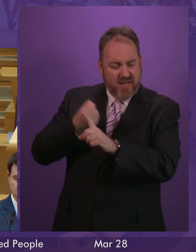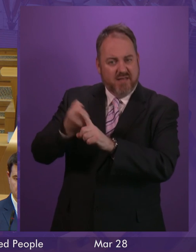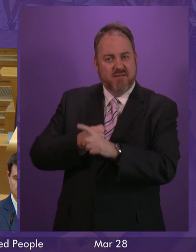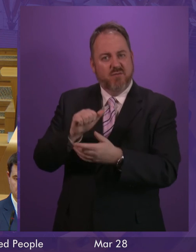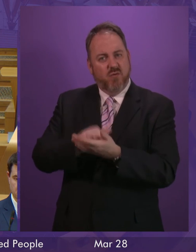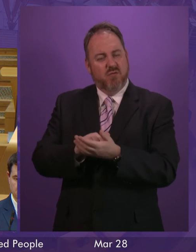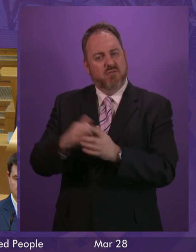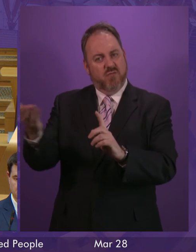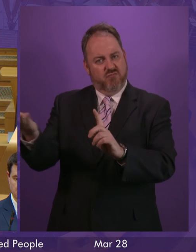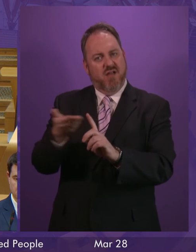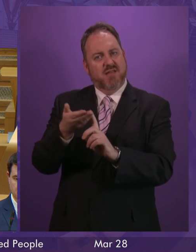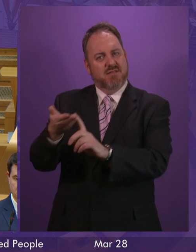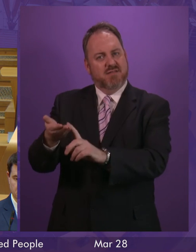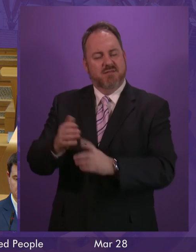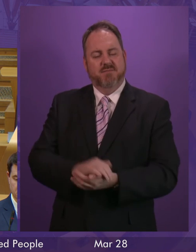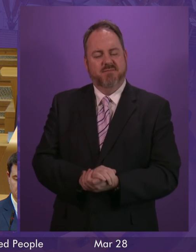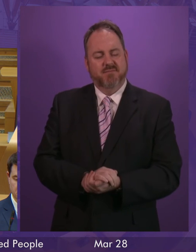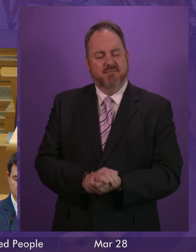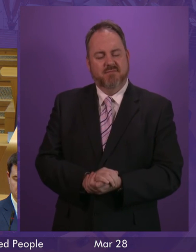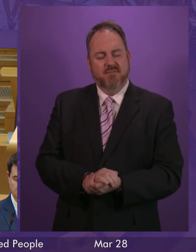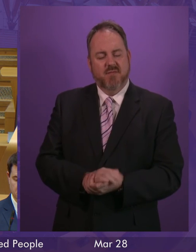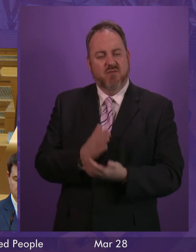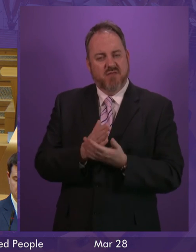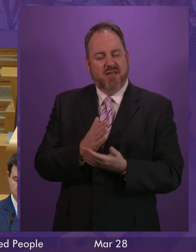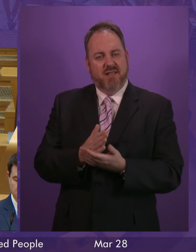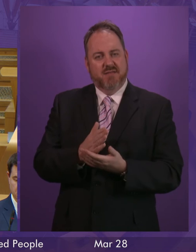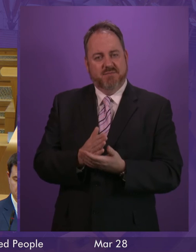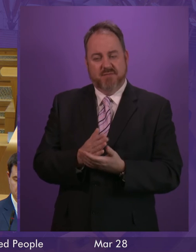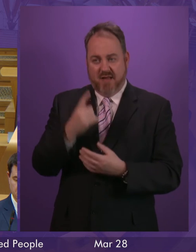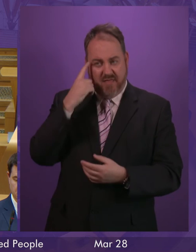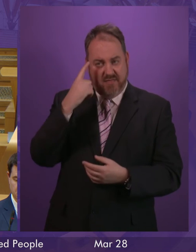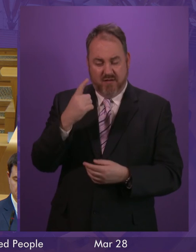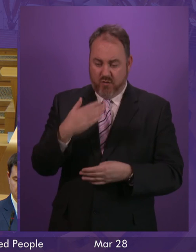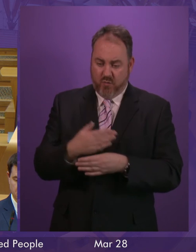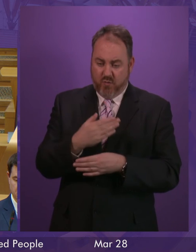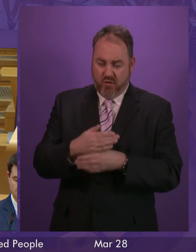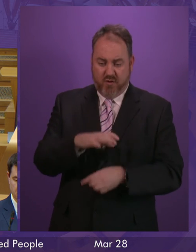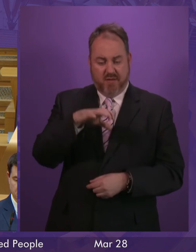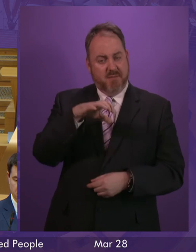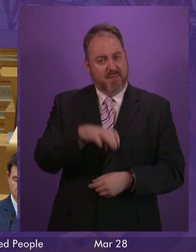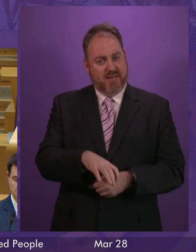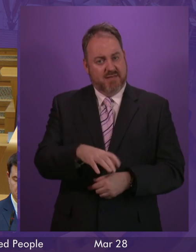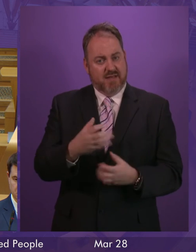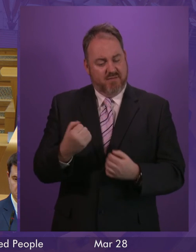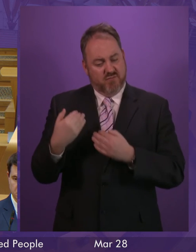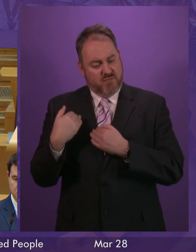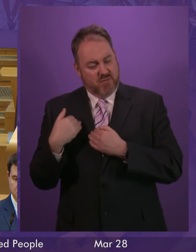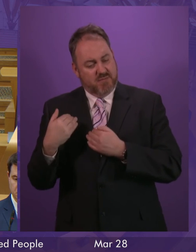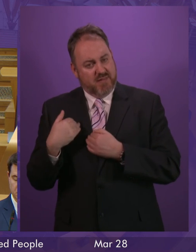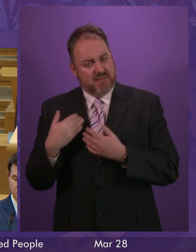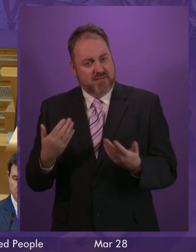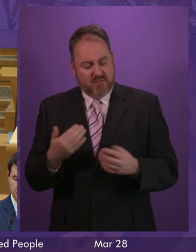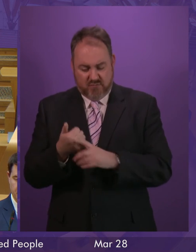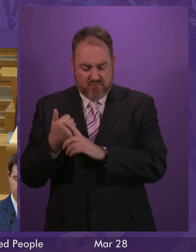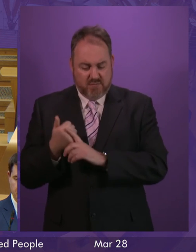I think that was the point. So, on that point, I think this does start in the workplace. And I think there is, very often, for people with